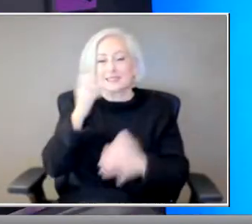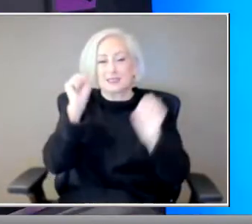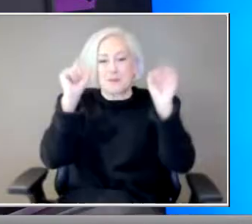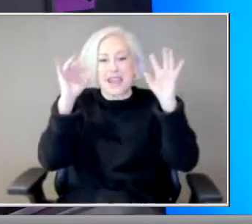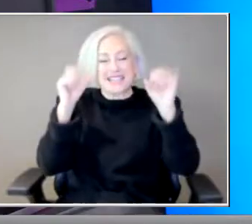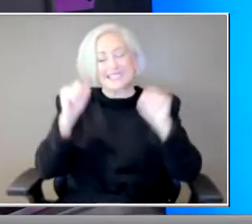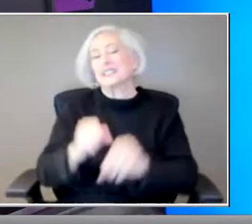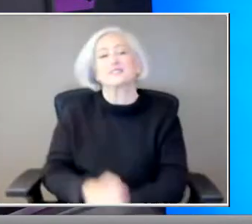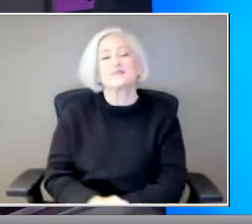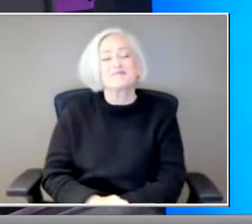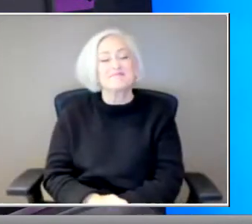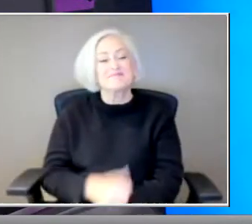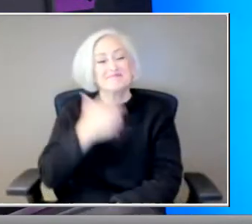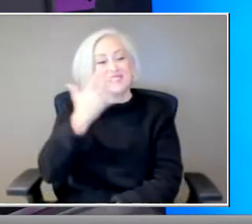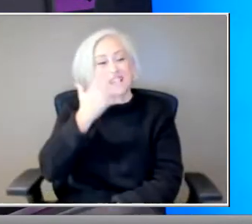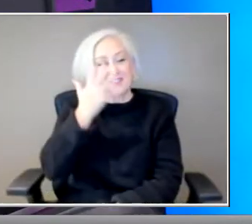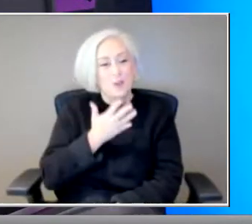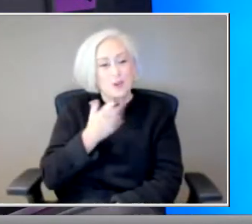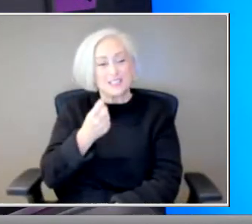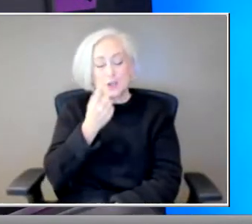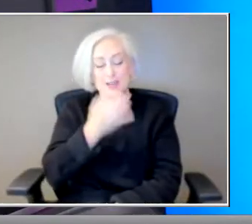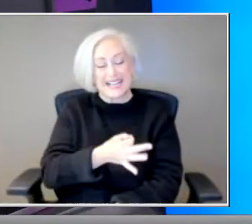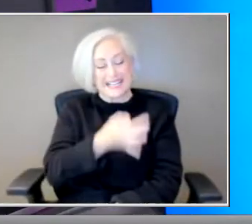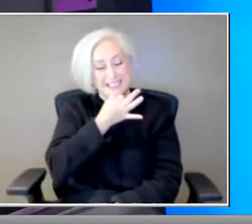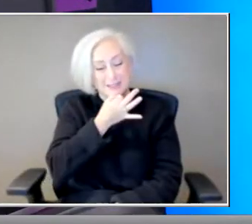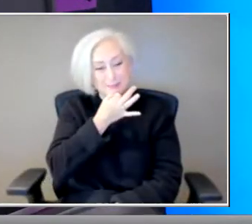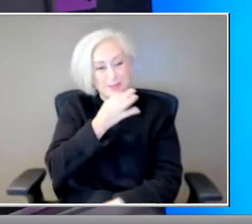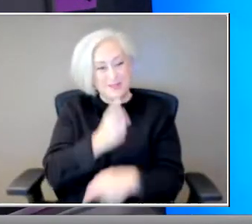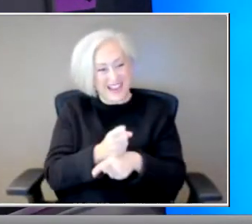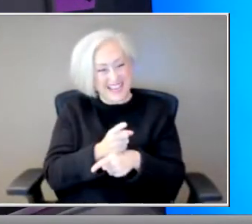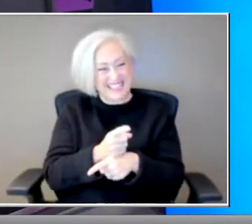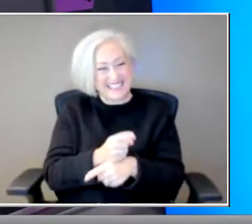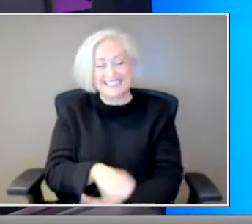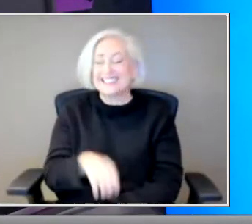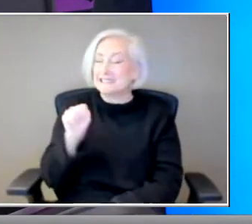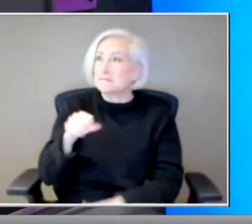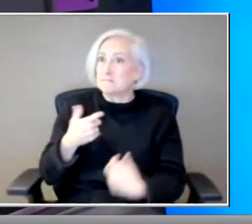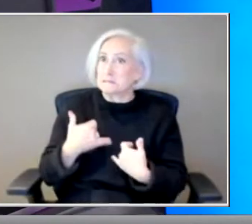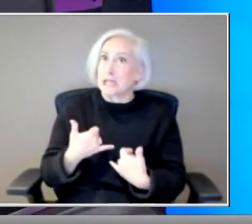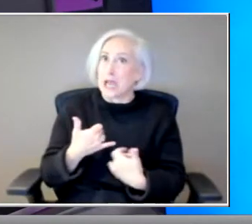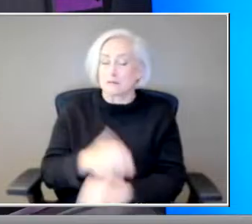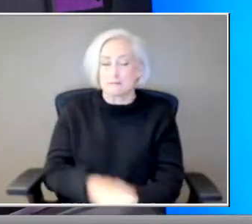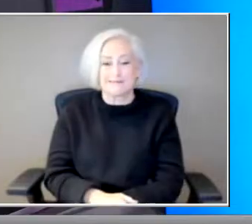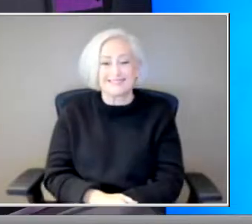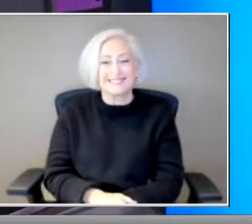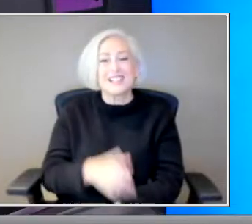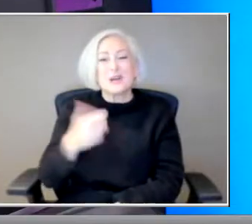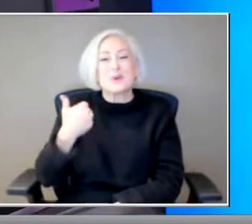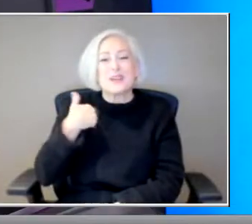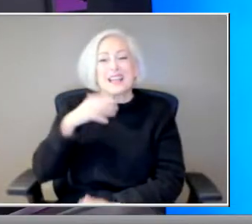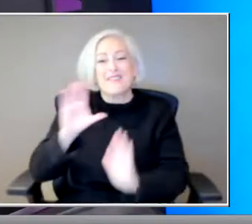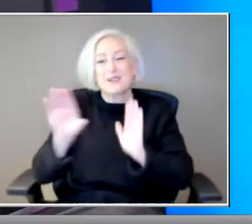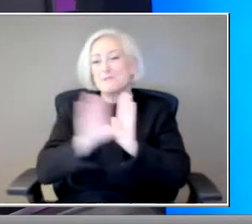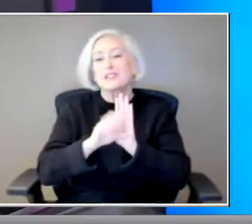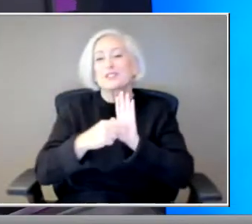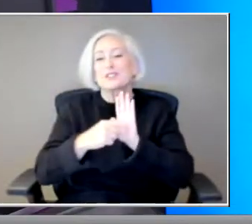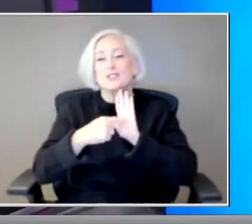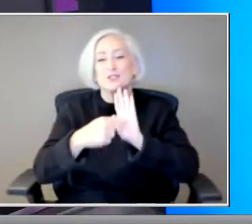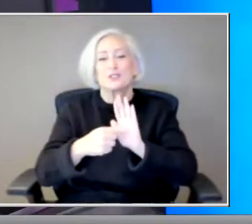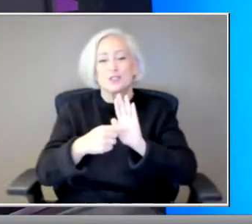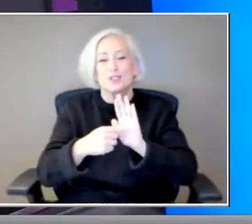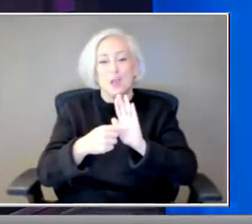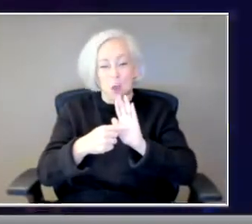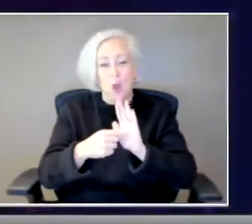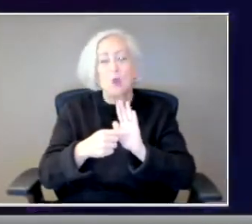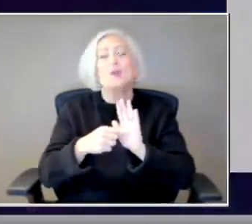become kind of a quasi-expert on this sort of thing. For now. We have a picture that shows your fully opened artery as well.